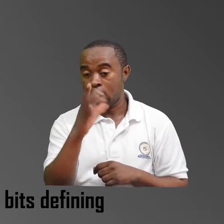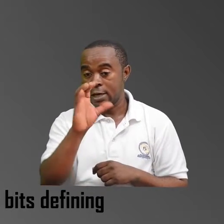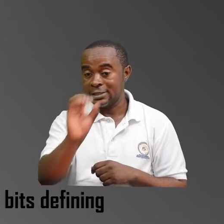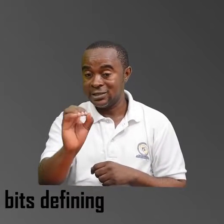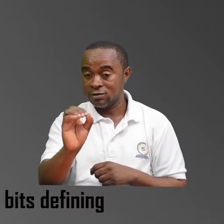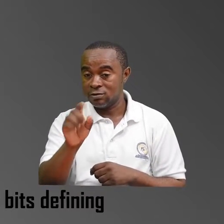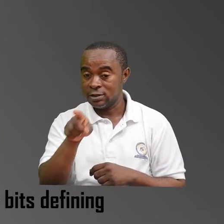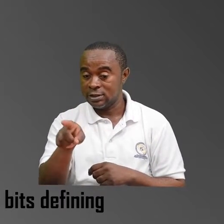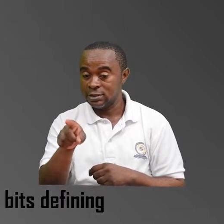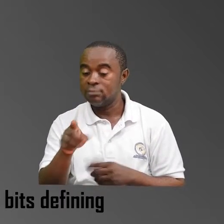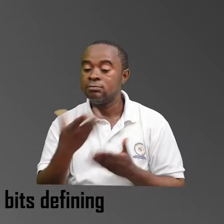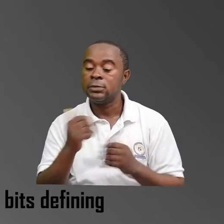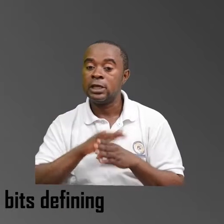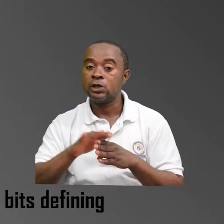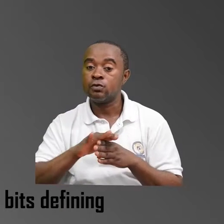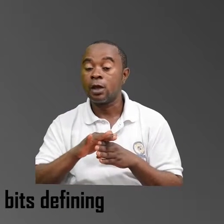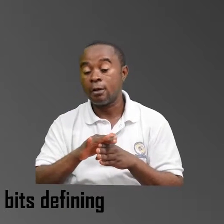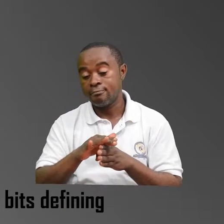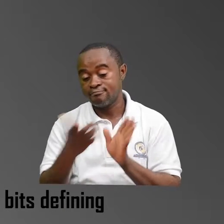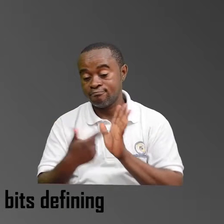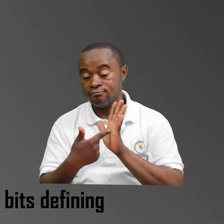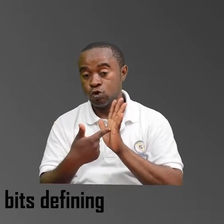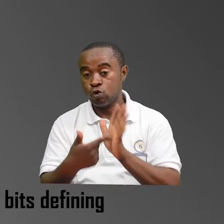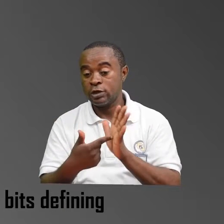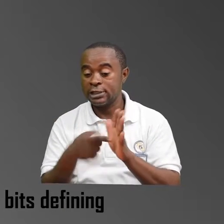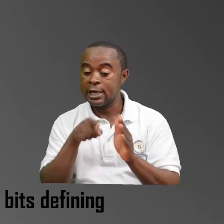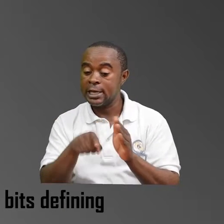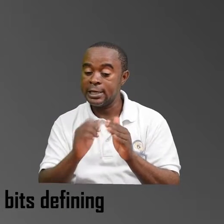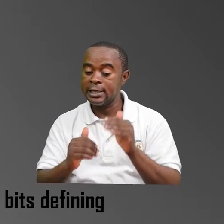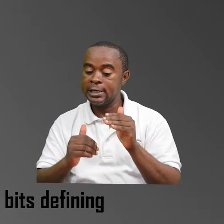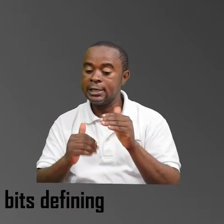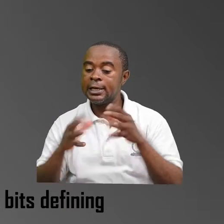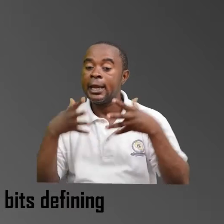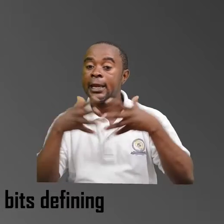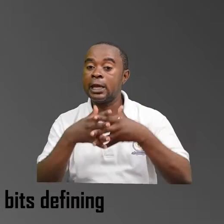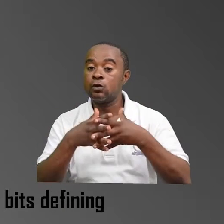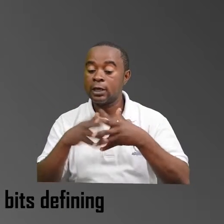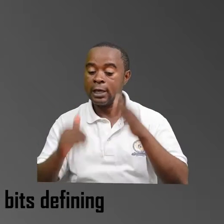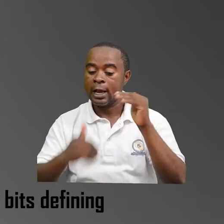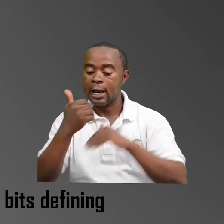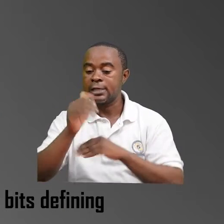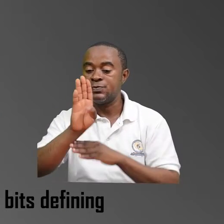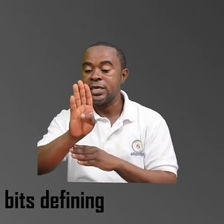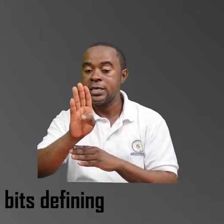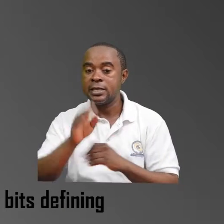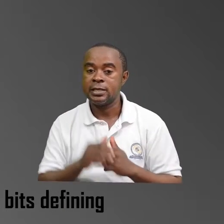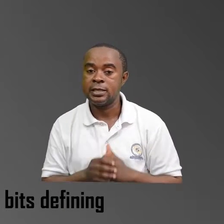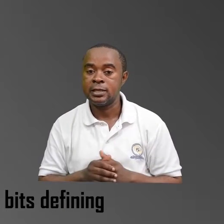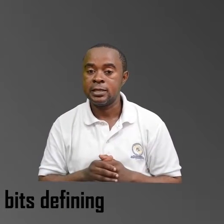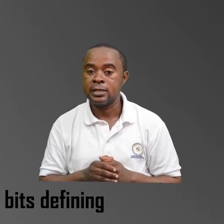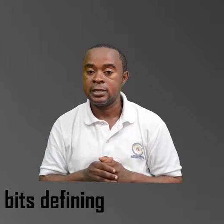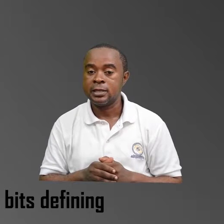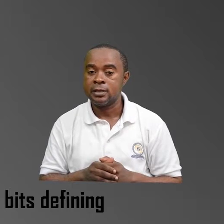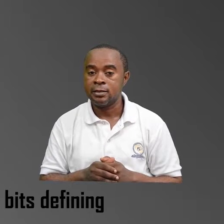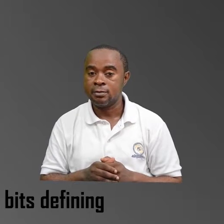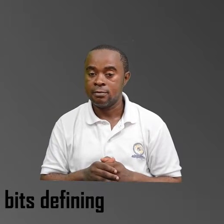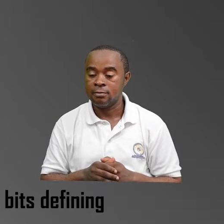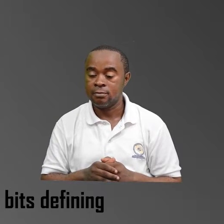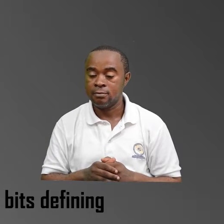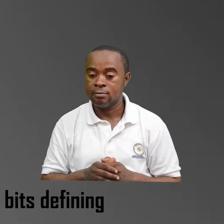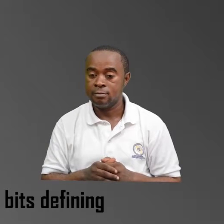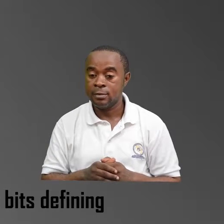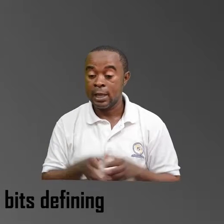14 will represent the network identification. And to obtain the number of